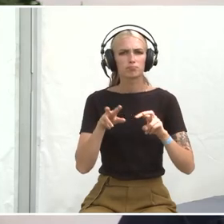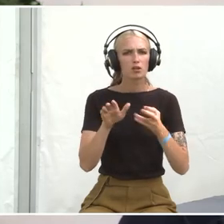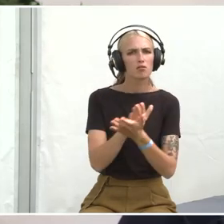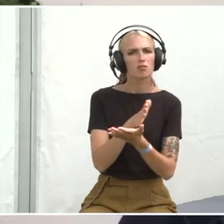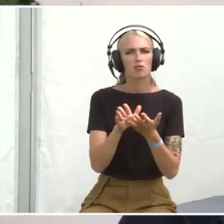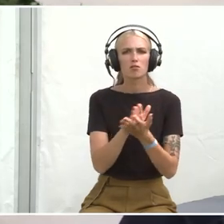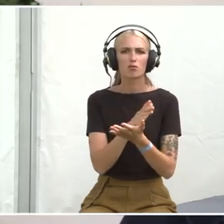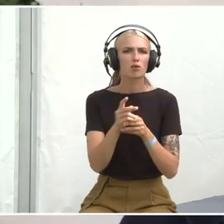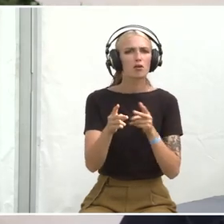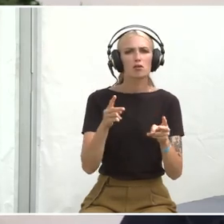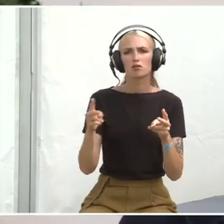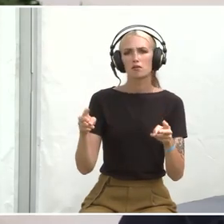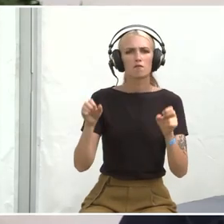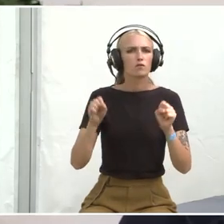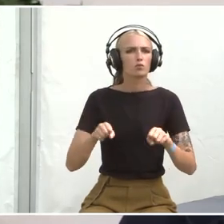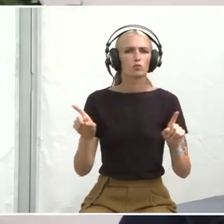solutions.